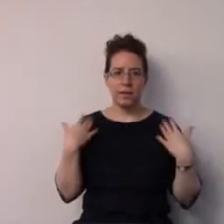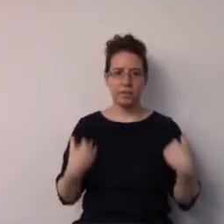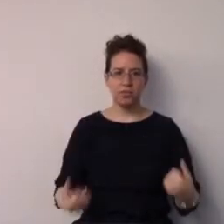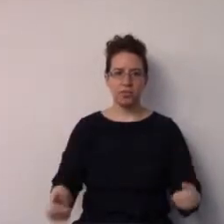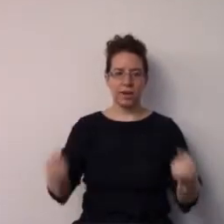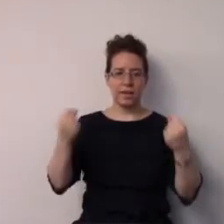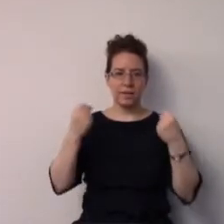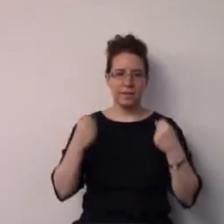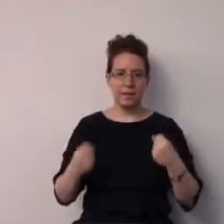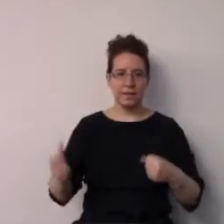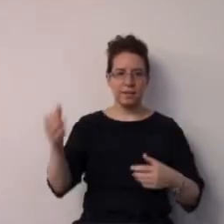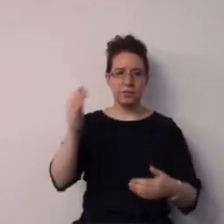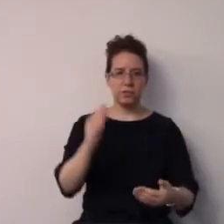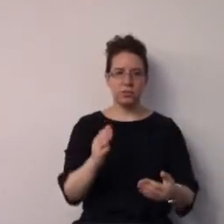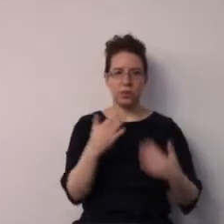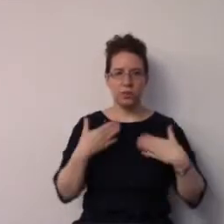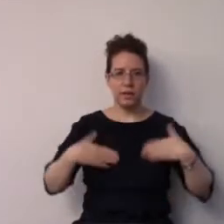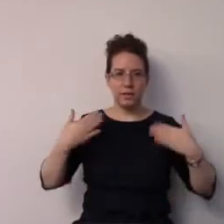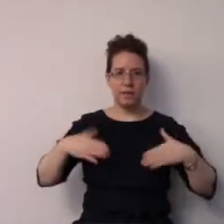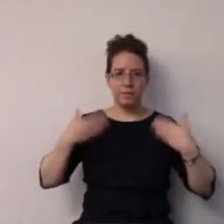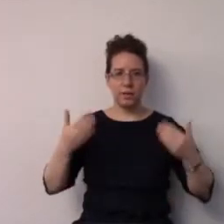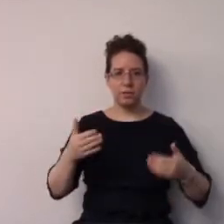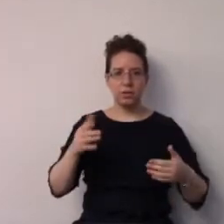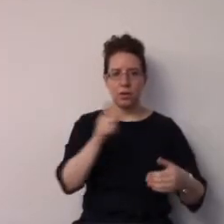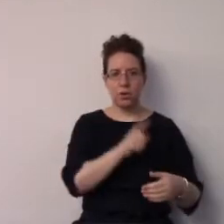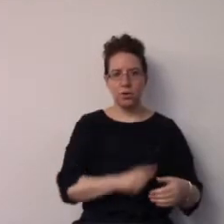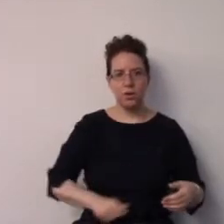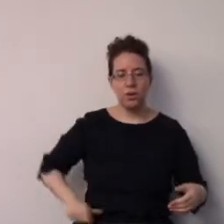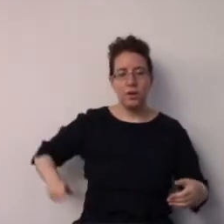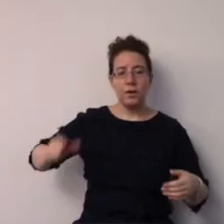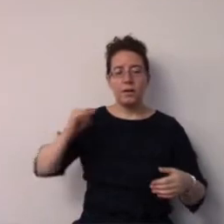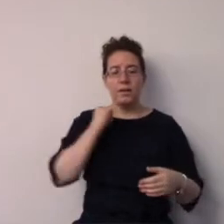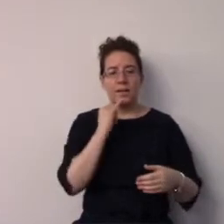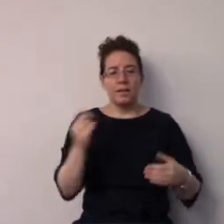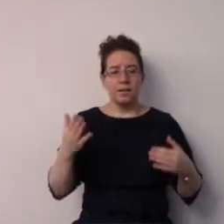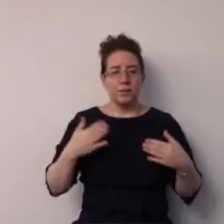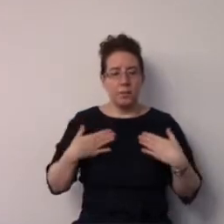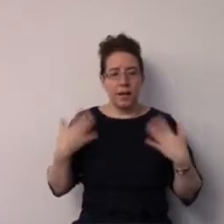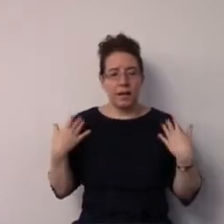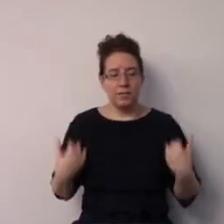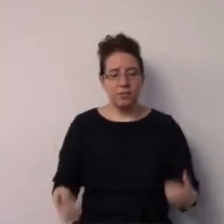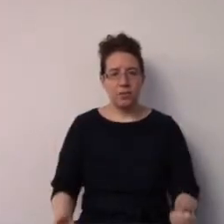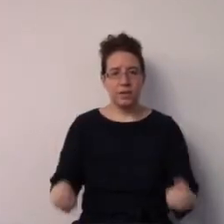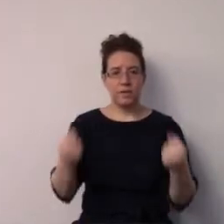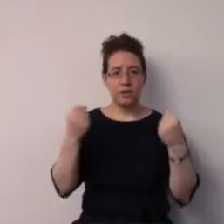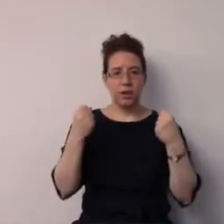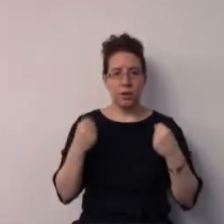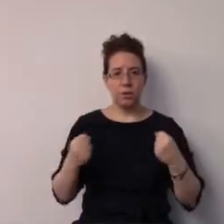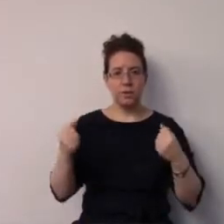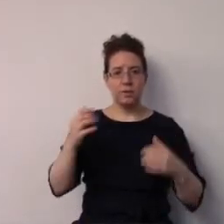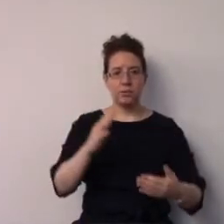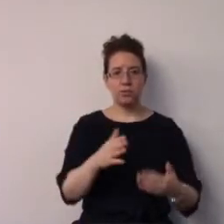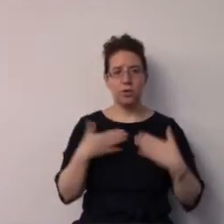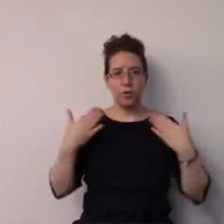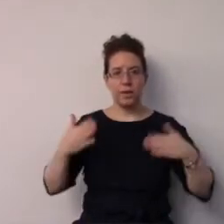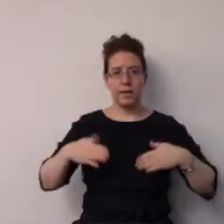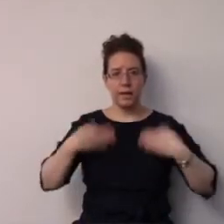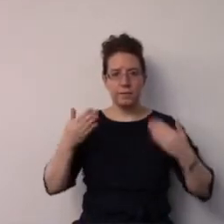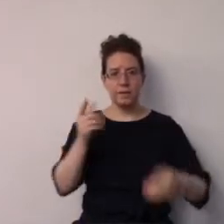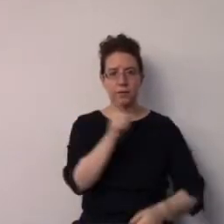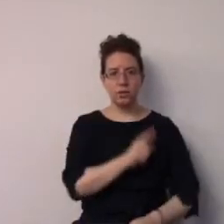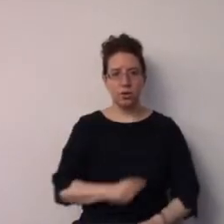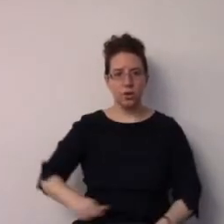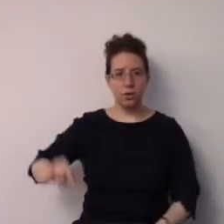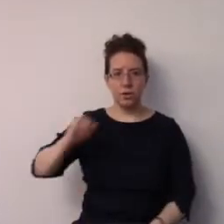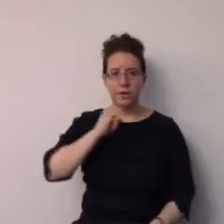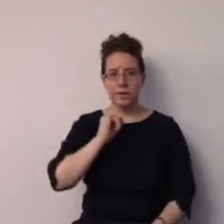Lord is my strength. Oh, the joy of the Lord is my strength. And if you